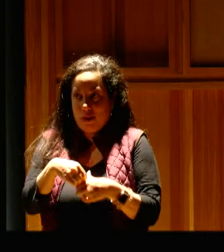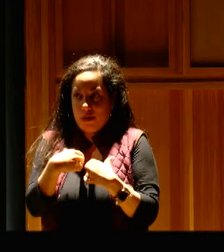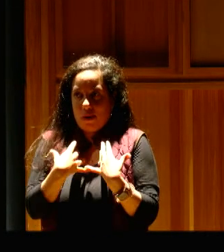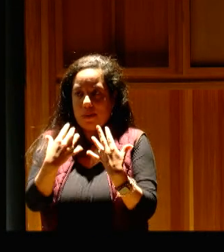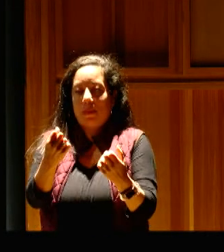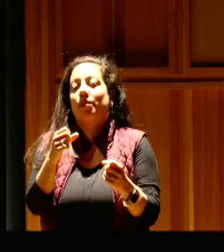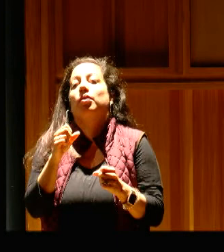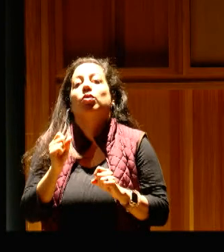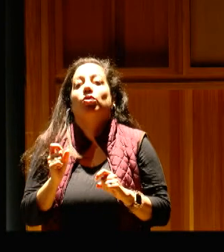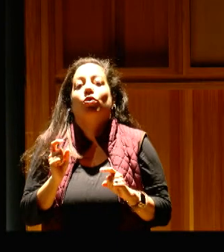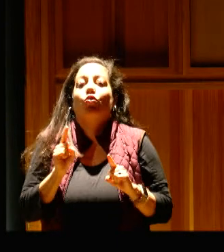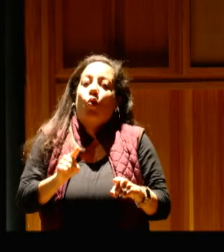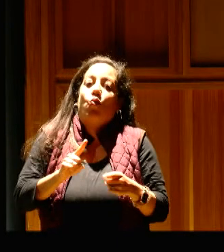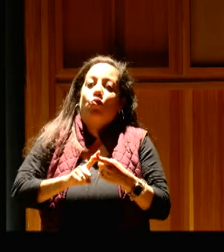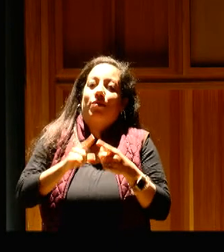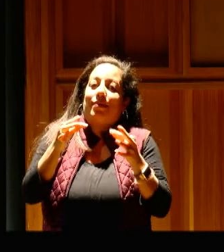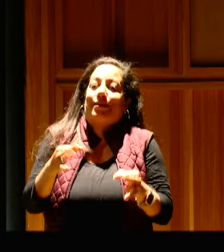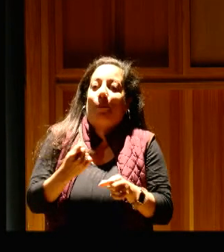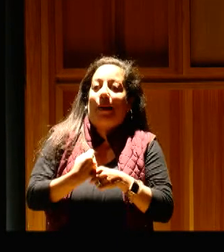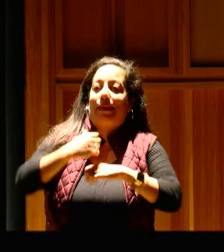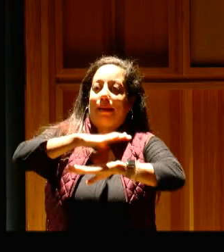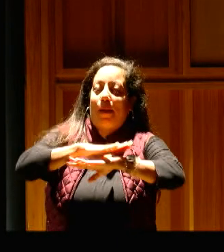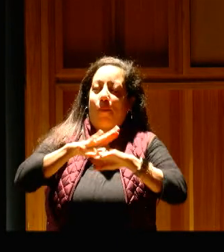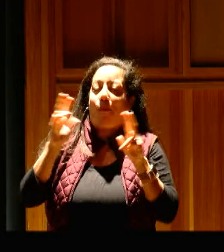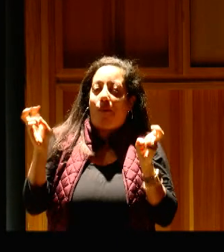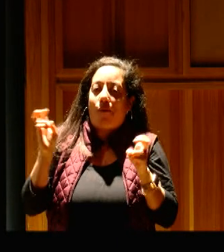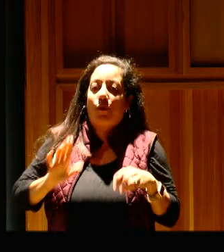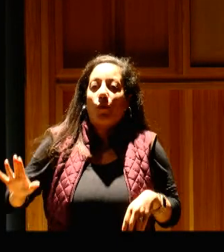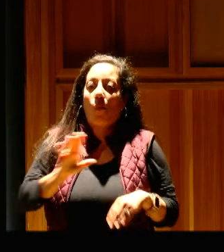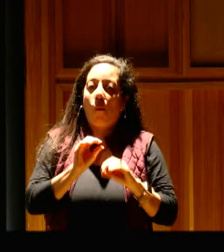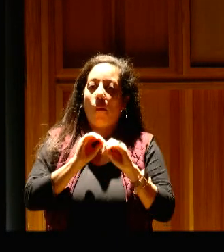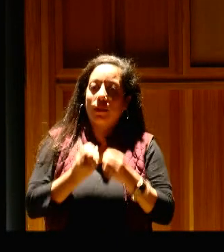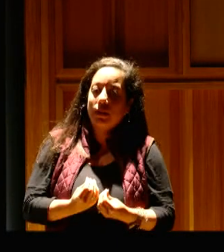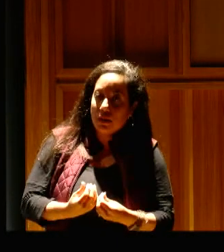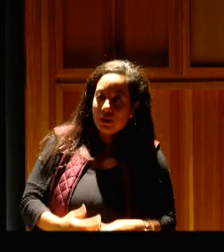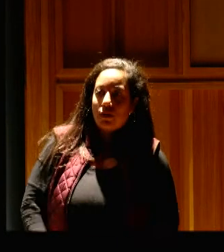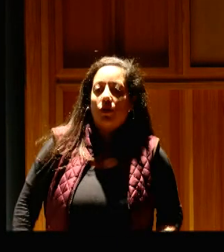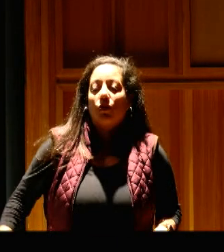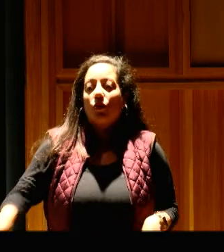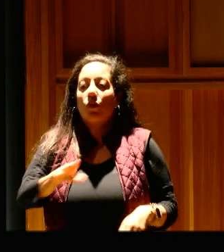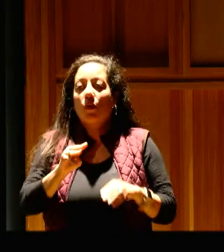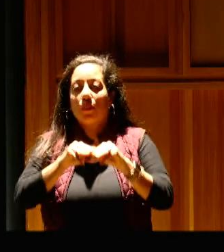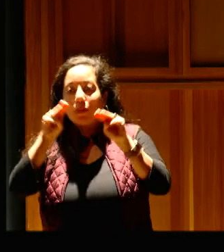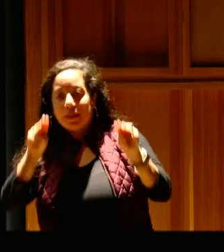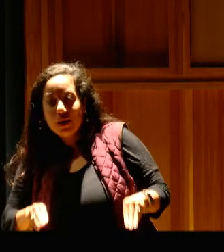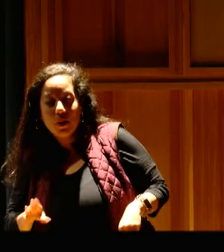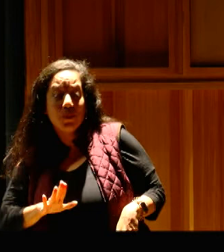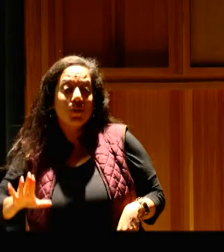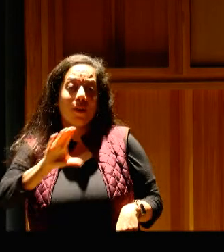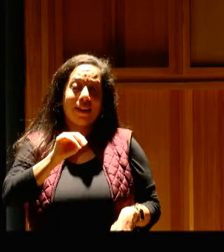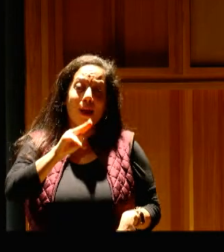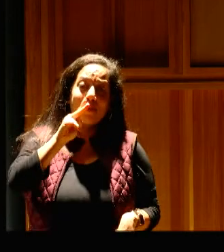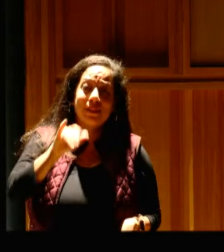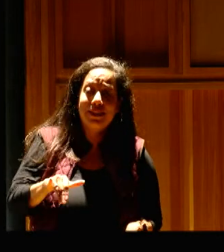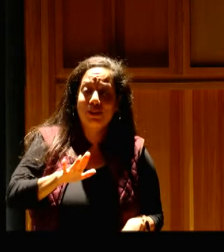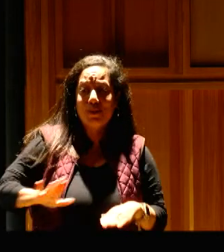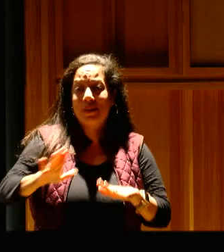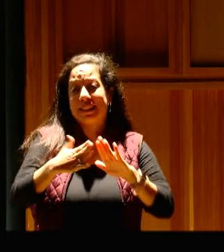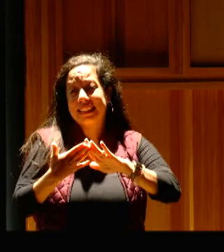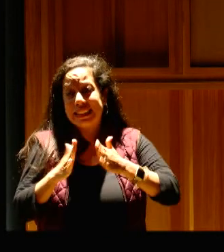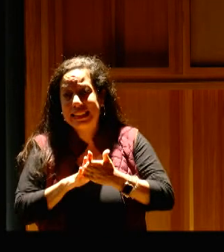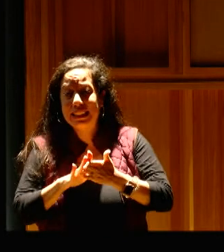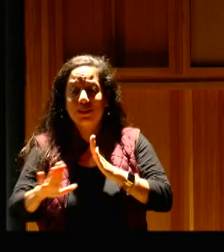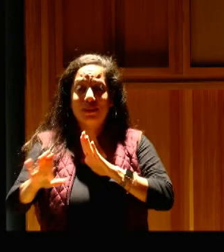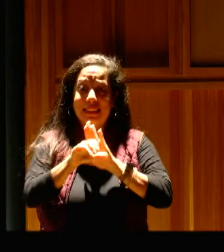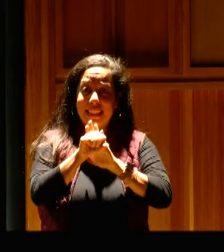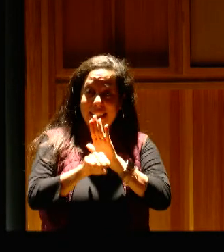the decision-making table at your organization, at your museum, at your county, at your city, at your